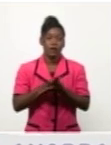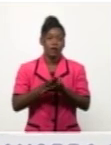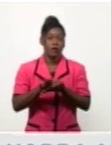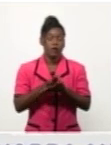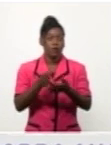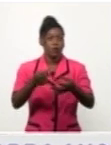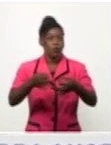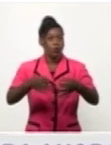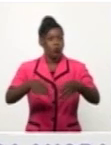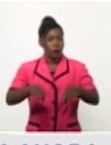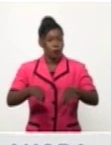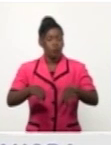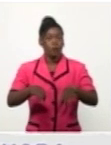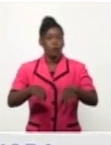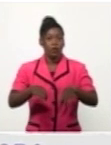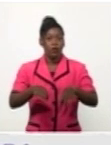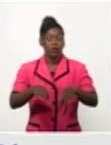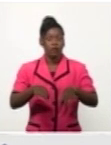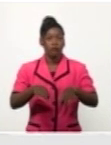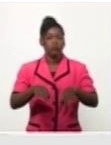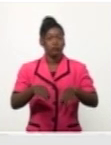asymptomatic.